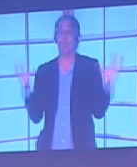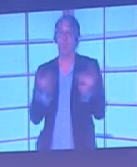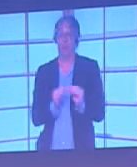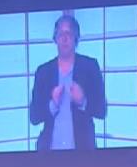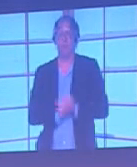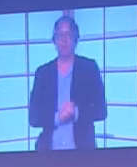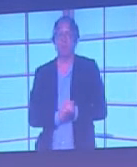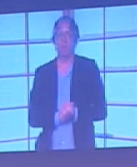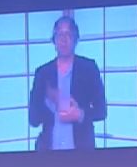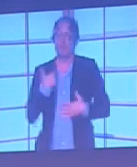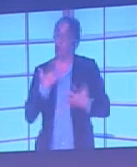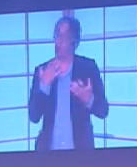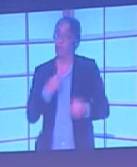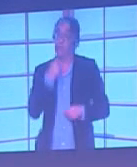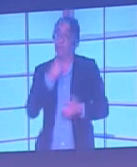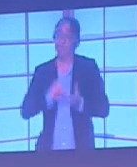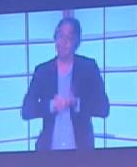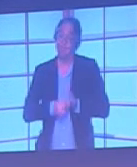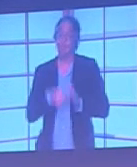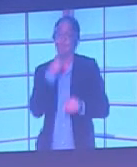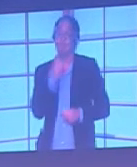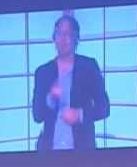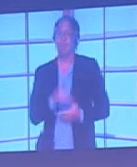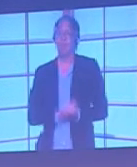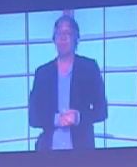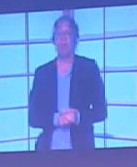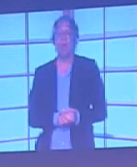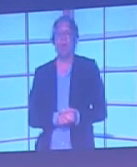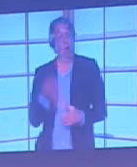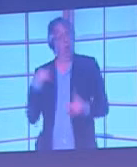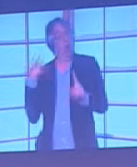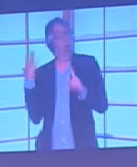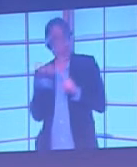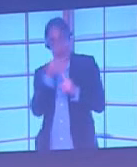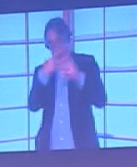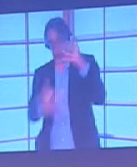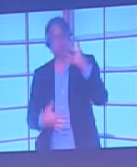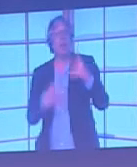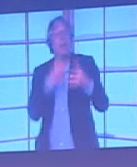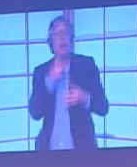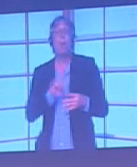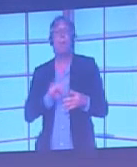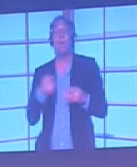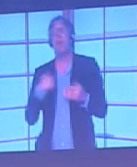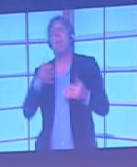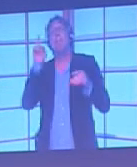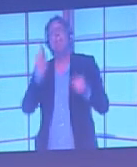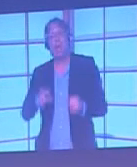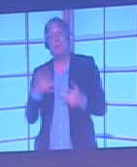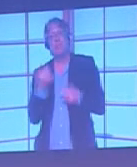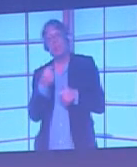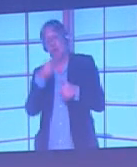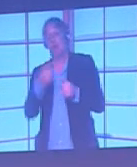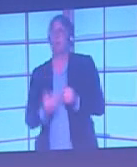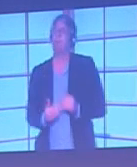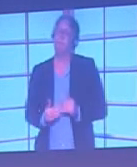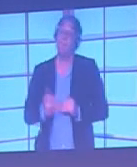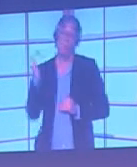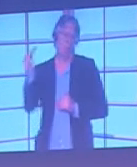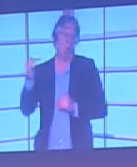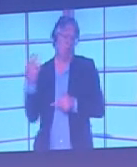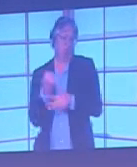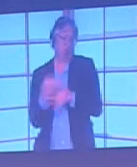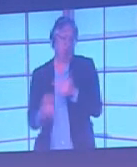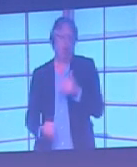Let me emphasize, the achievement is considerable, but the ongoing need is huge. There are more than